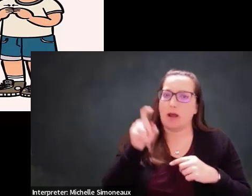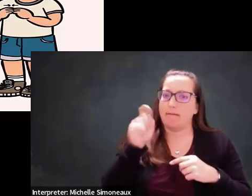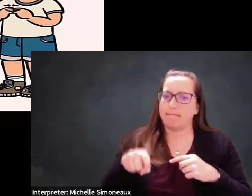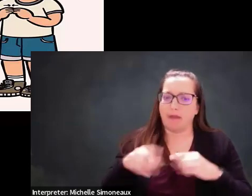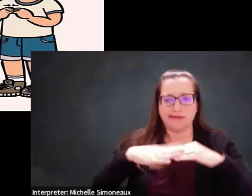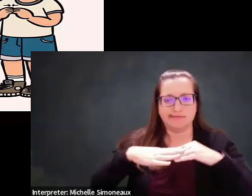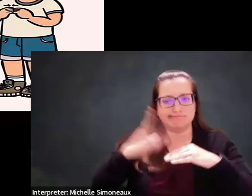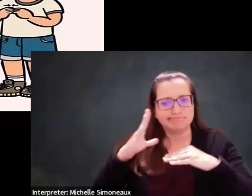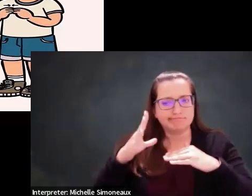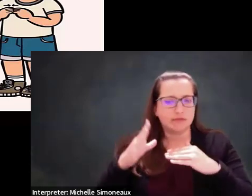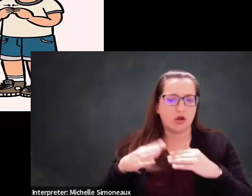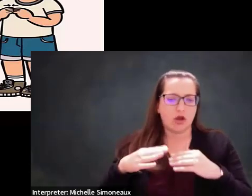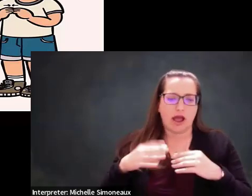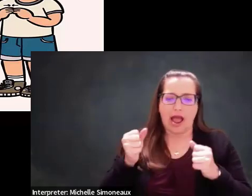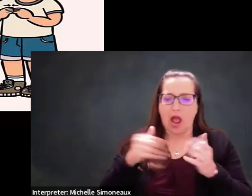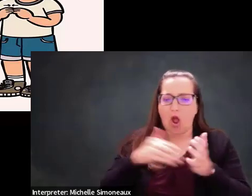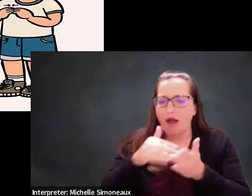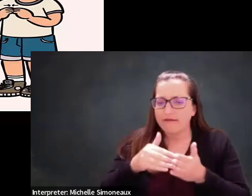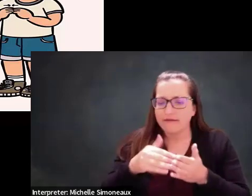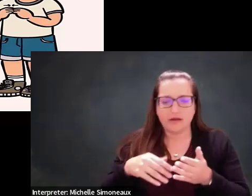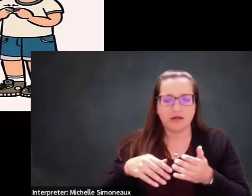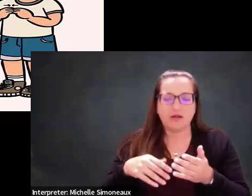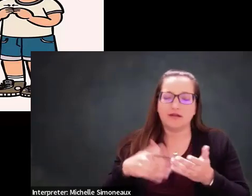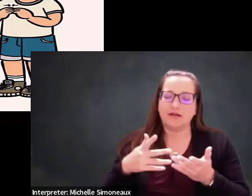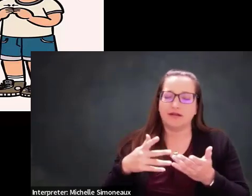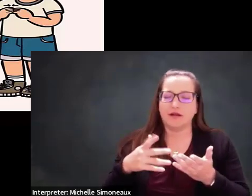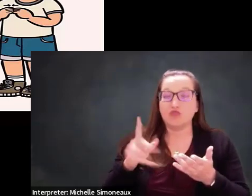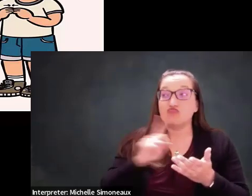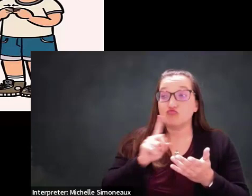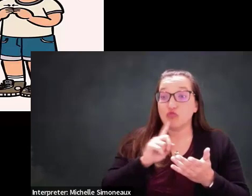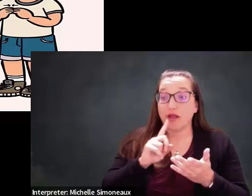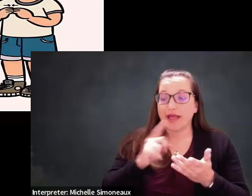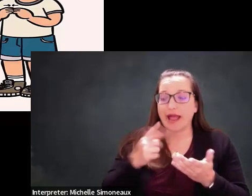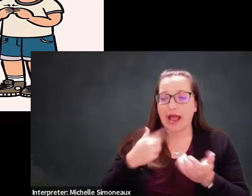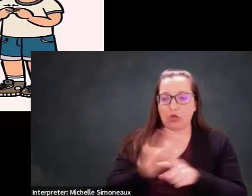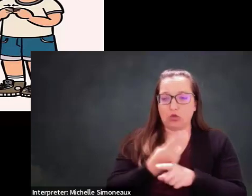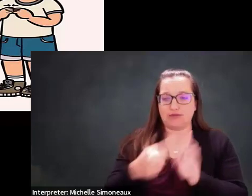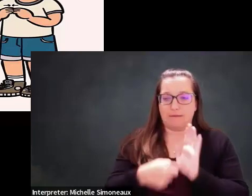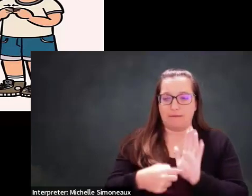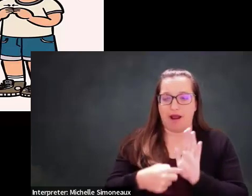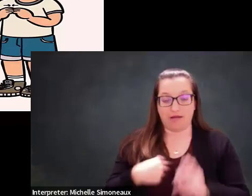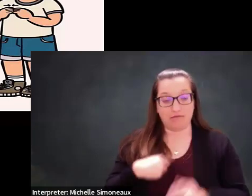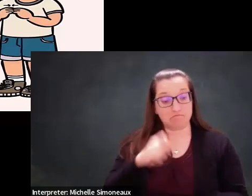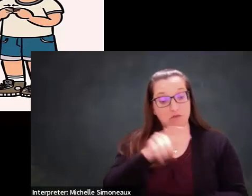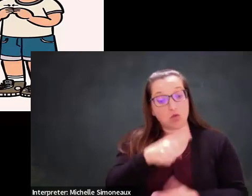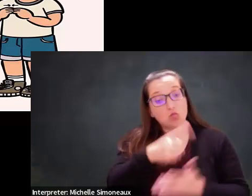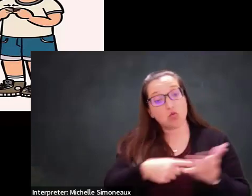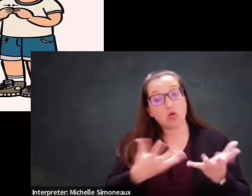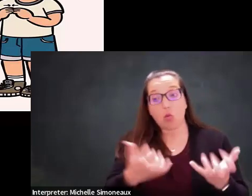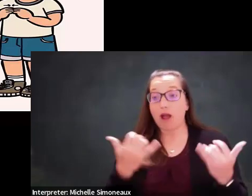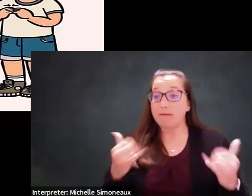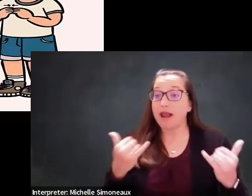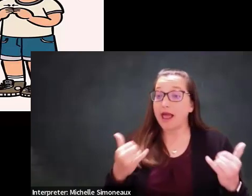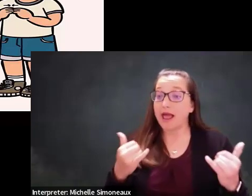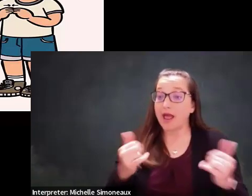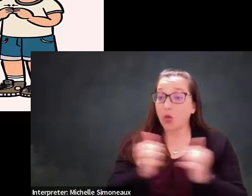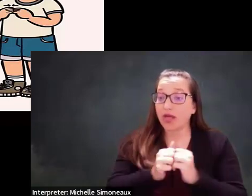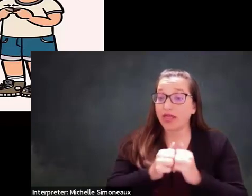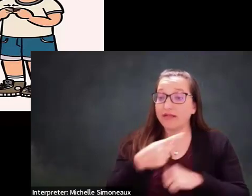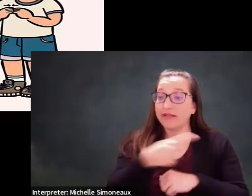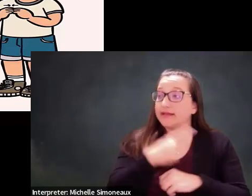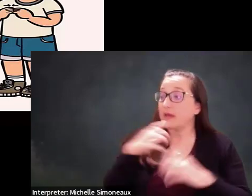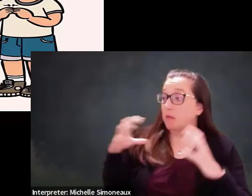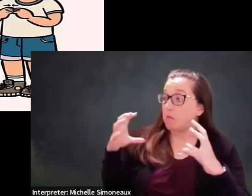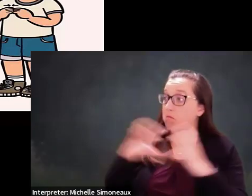that I'm looking for. And that's where modeling comes in. So maybe I asked like, what do you want to play with? And the student may just sign ball. And maybe I